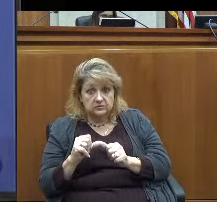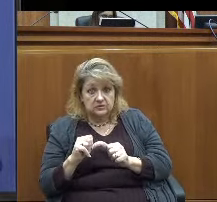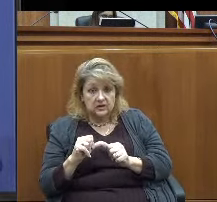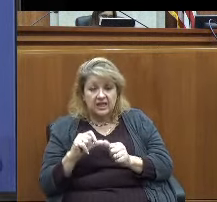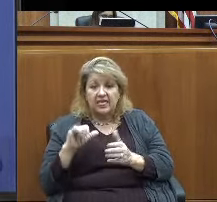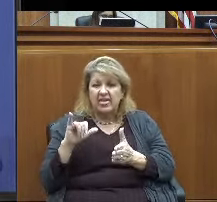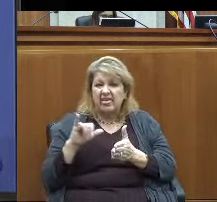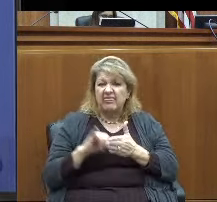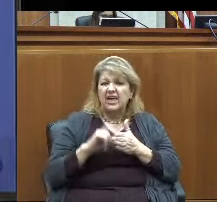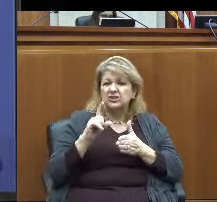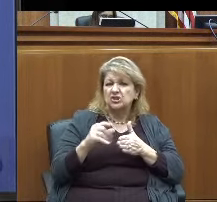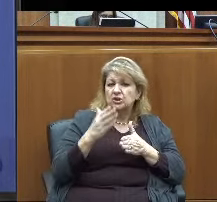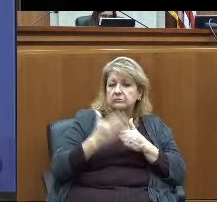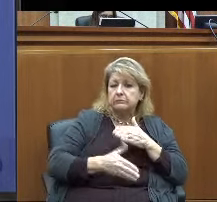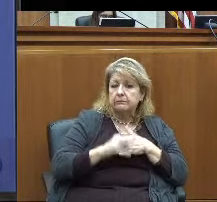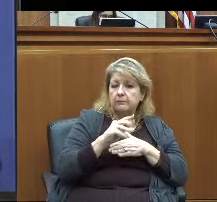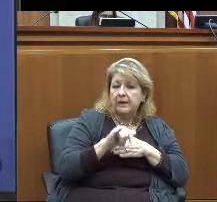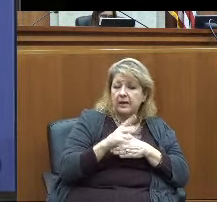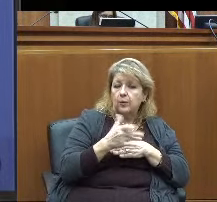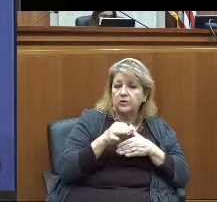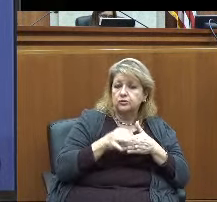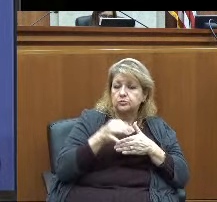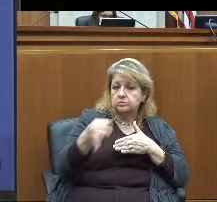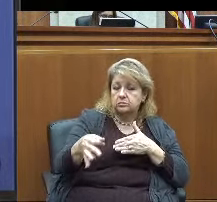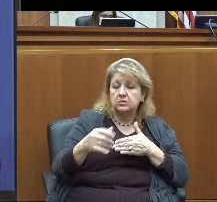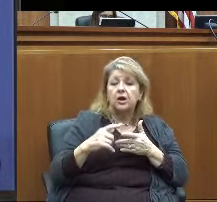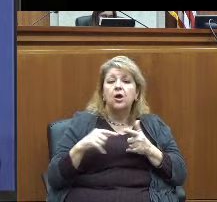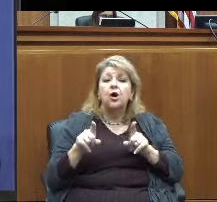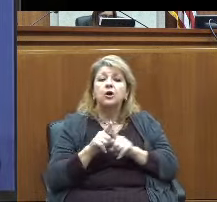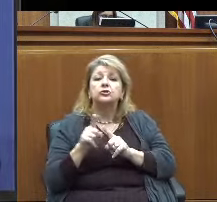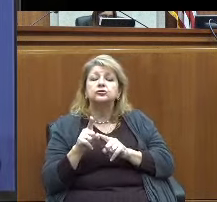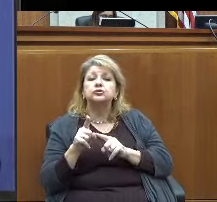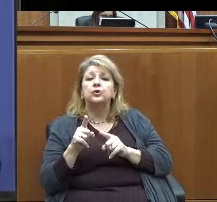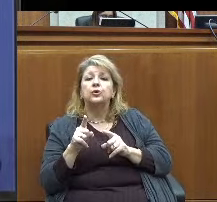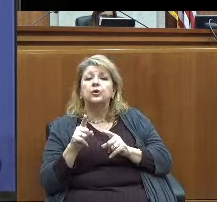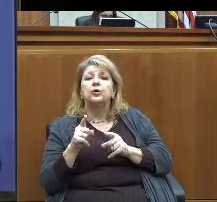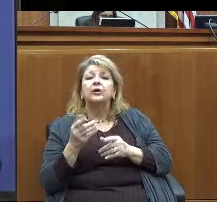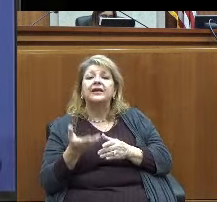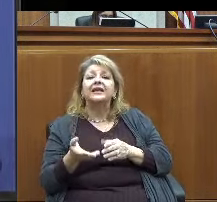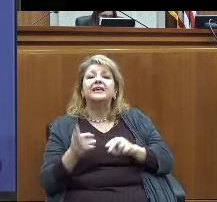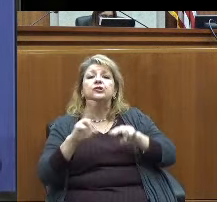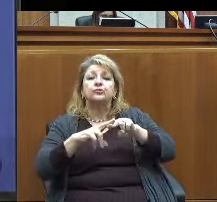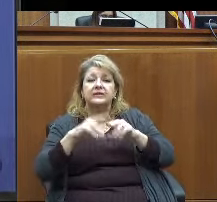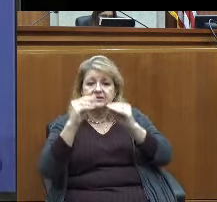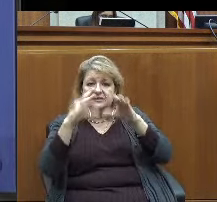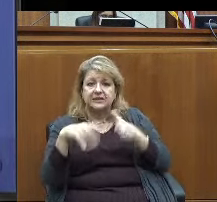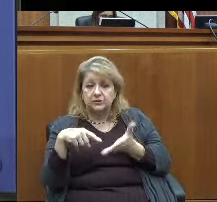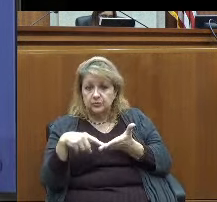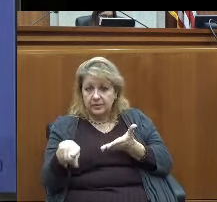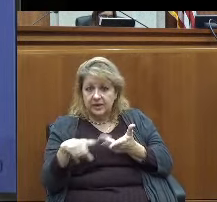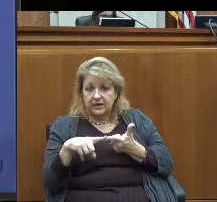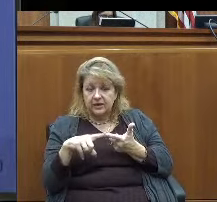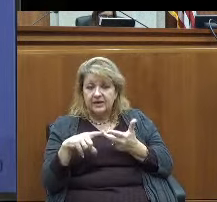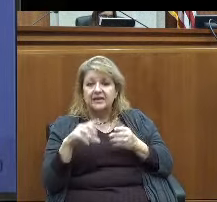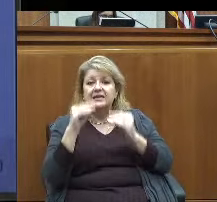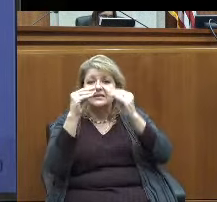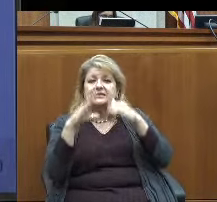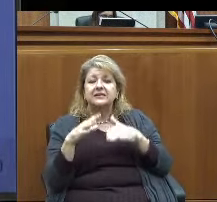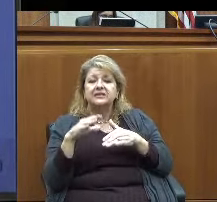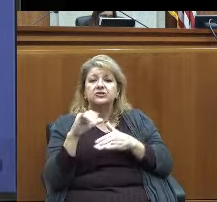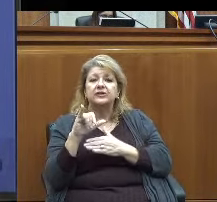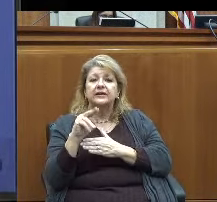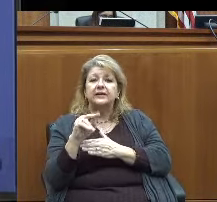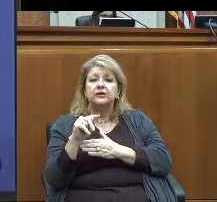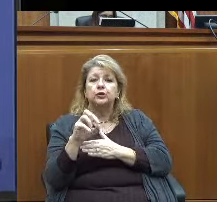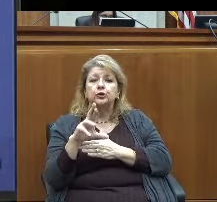to conclude this May. They also endorsed pursuing increased teacher pay, and then also supporting the Teacher Interstate